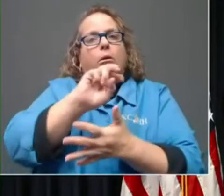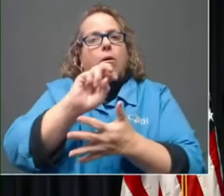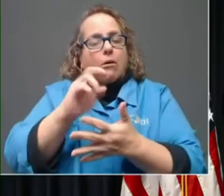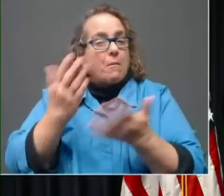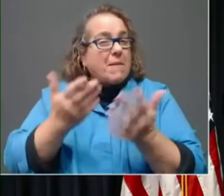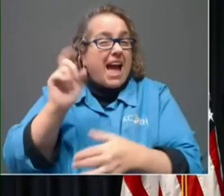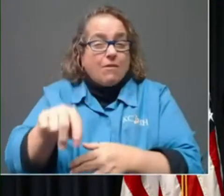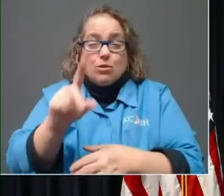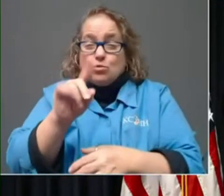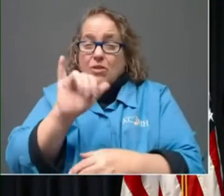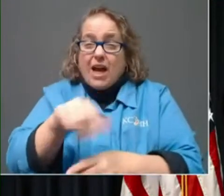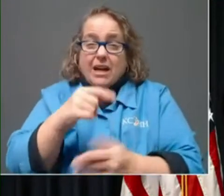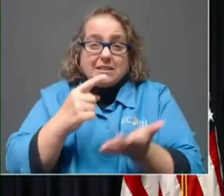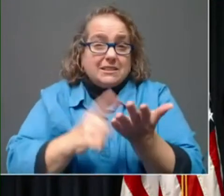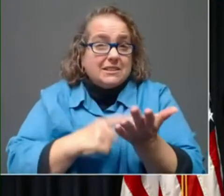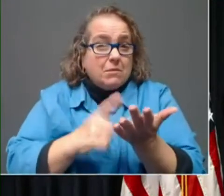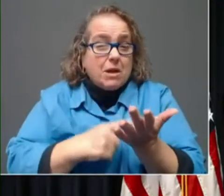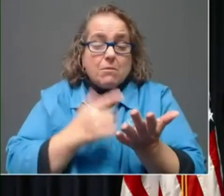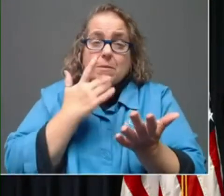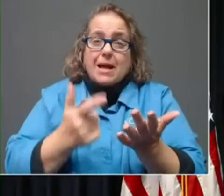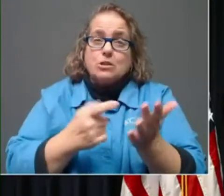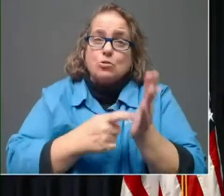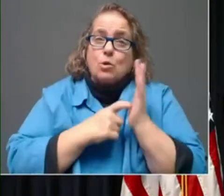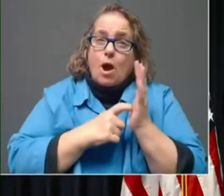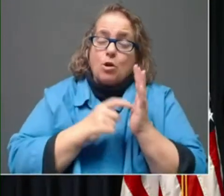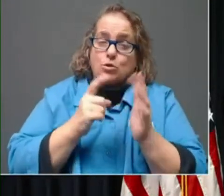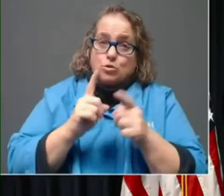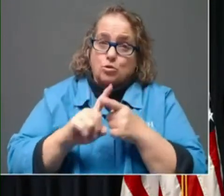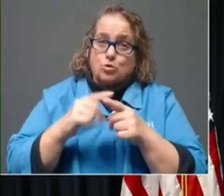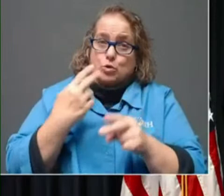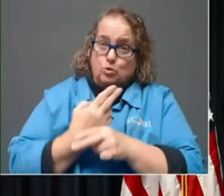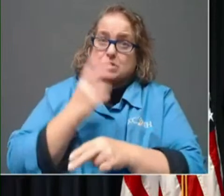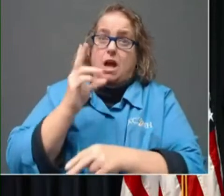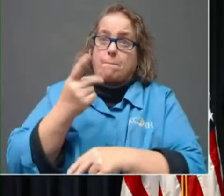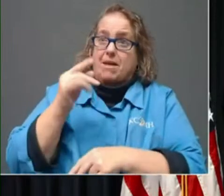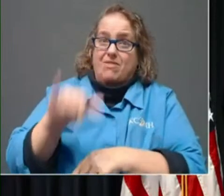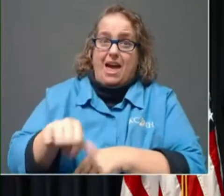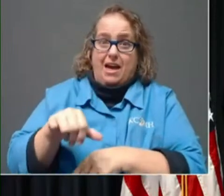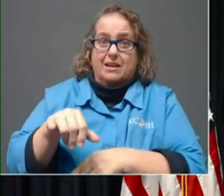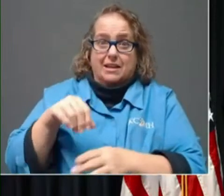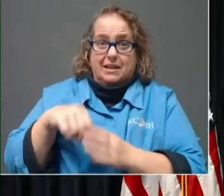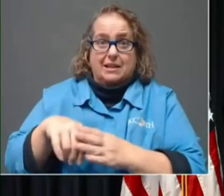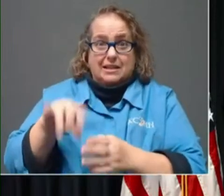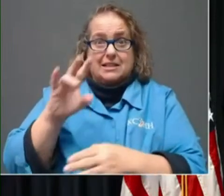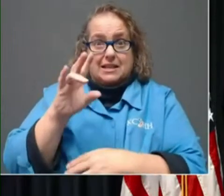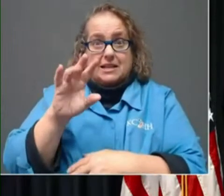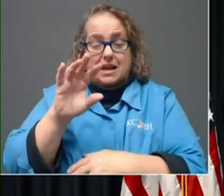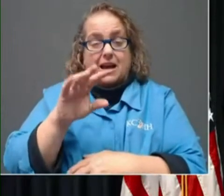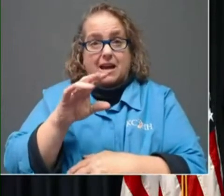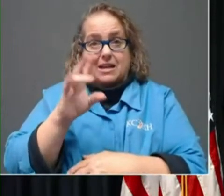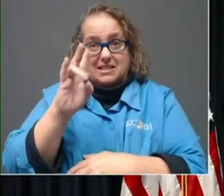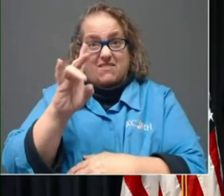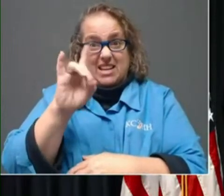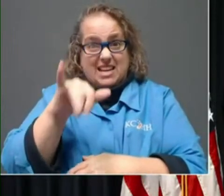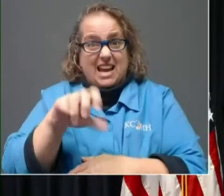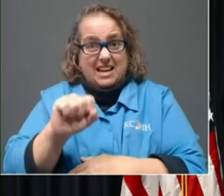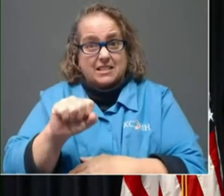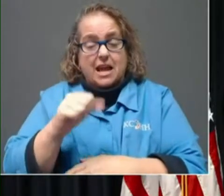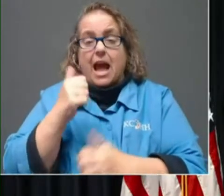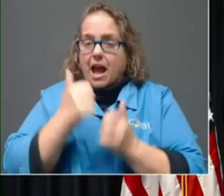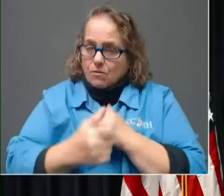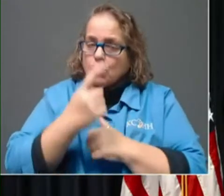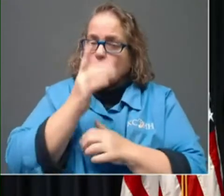is going to be what's required to keep the pace up to get to immunity. So everybody who gets it, regardless of when they get it, are one